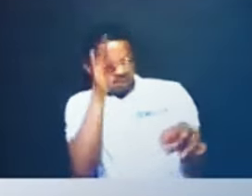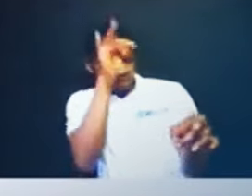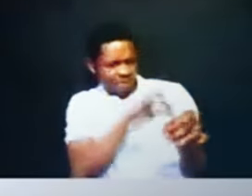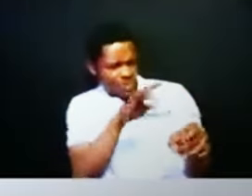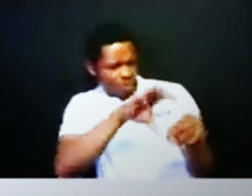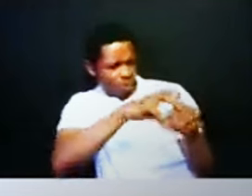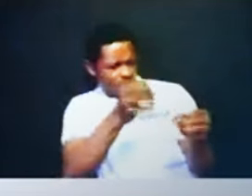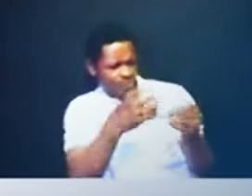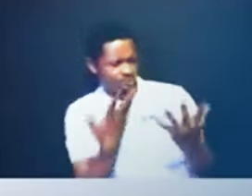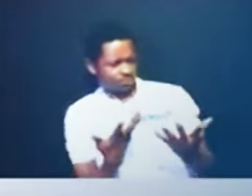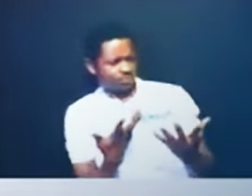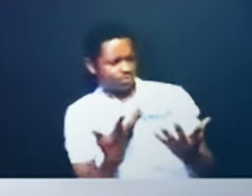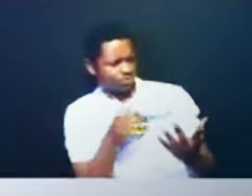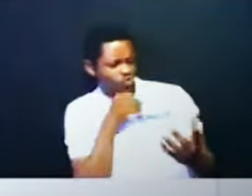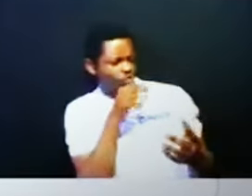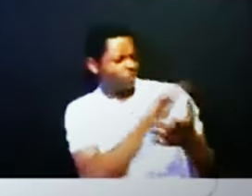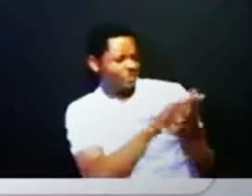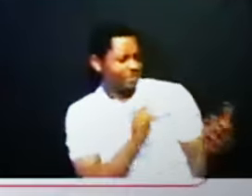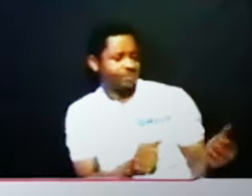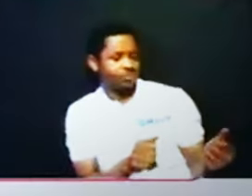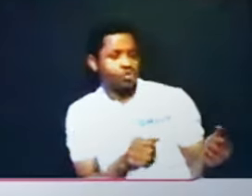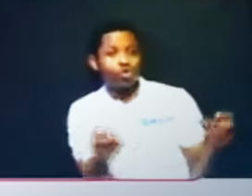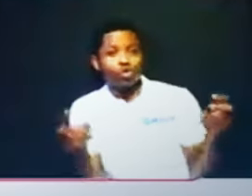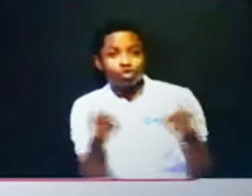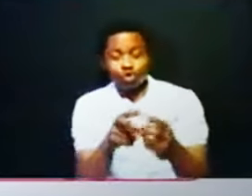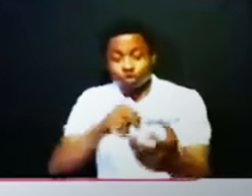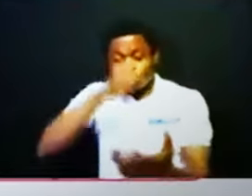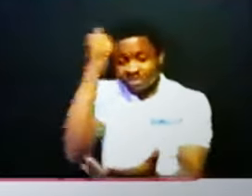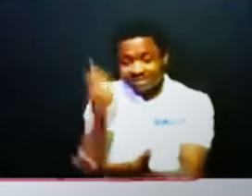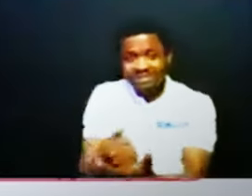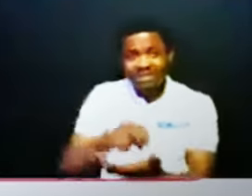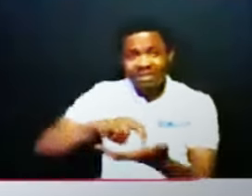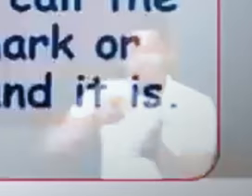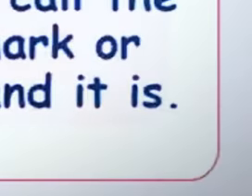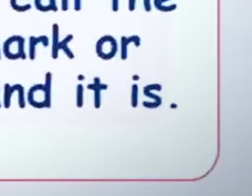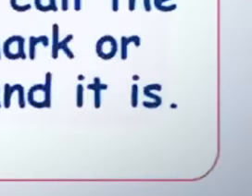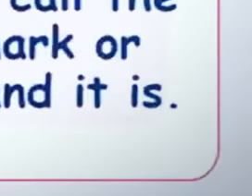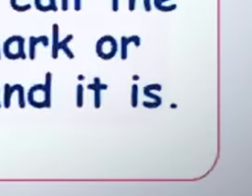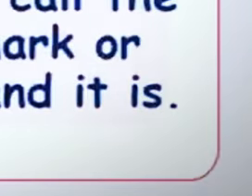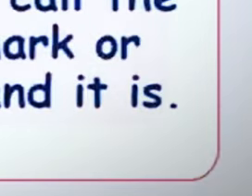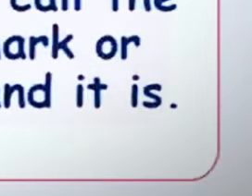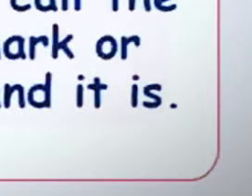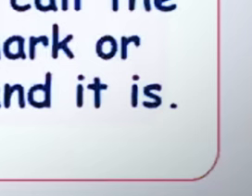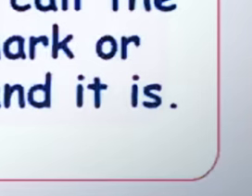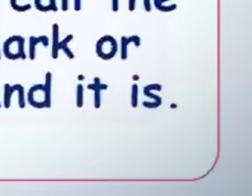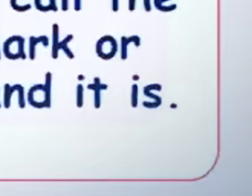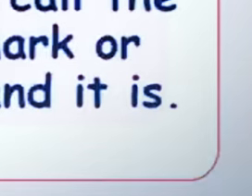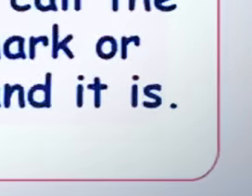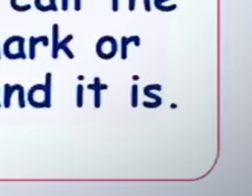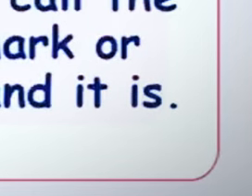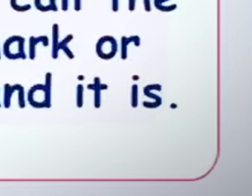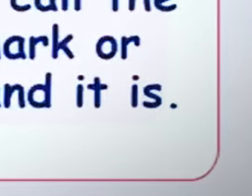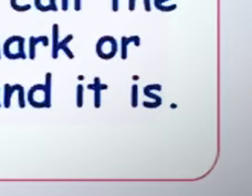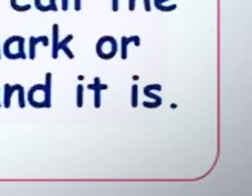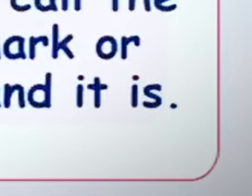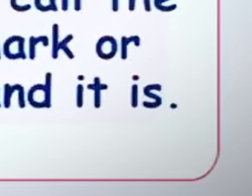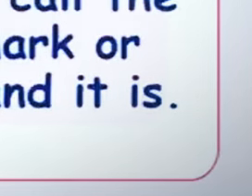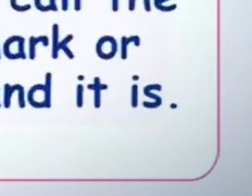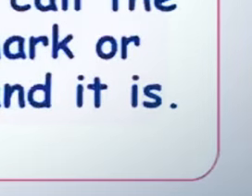seal also denotes what we call the trademark or what brand it is.